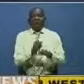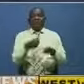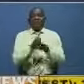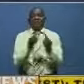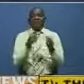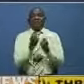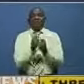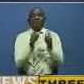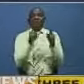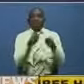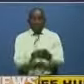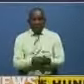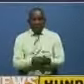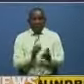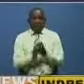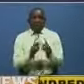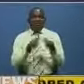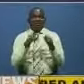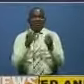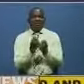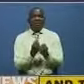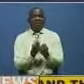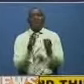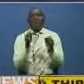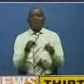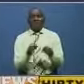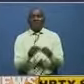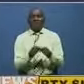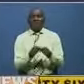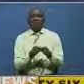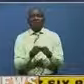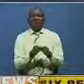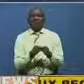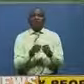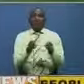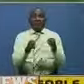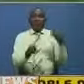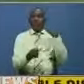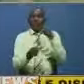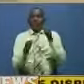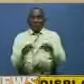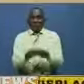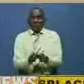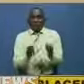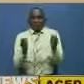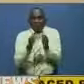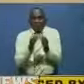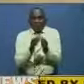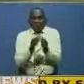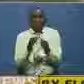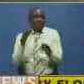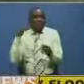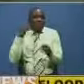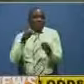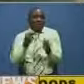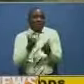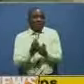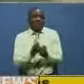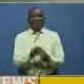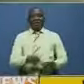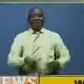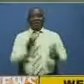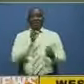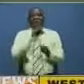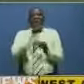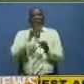morning that could be called on a rapid basis. The Small Scale Miners Association denied